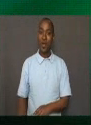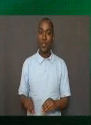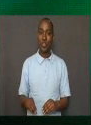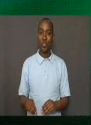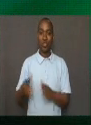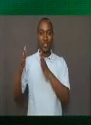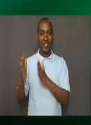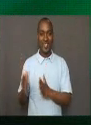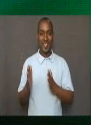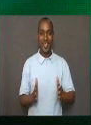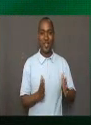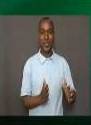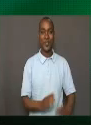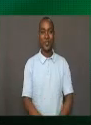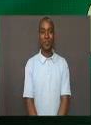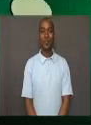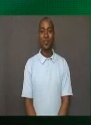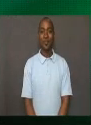Students, let's get ready.